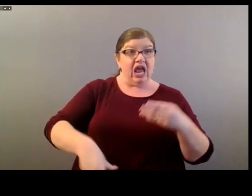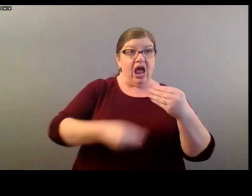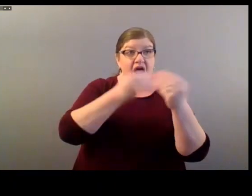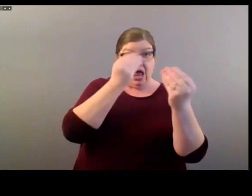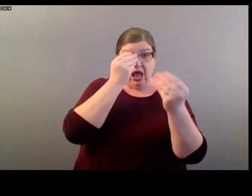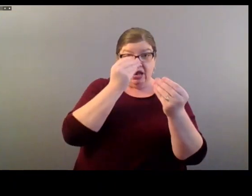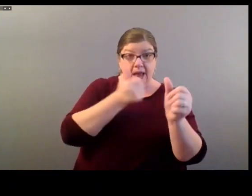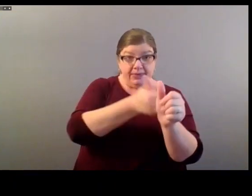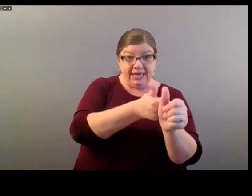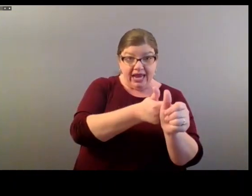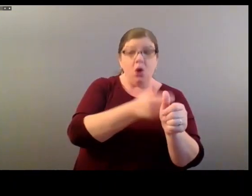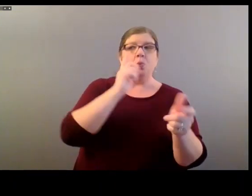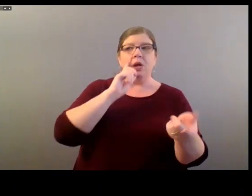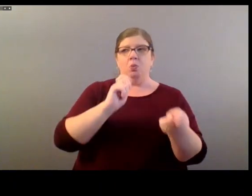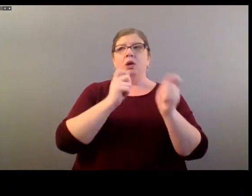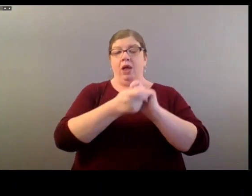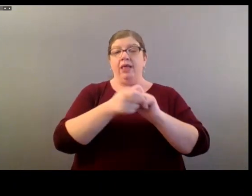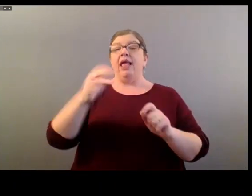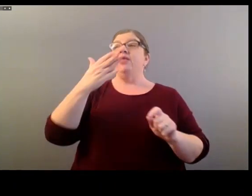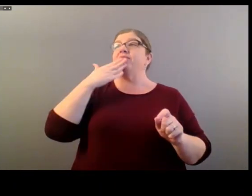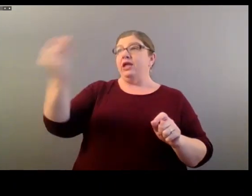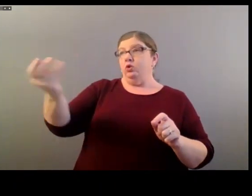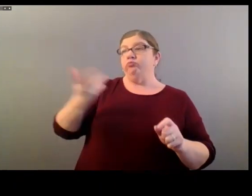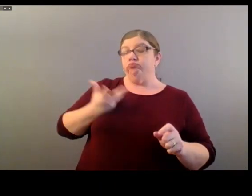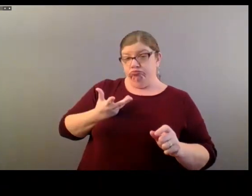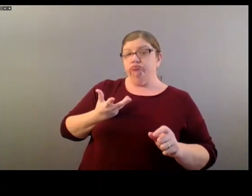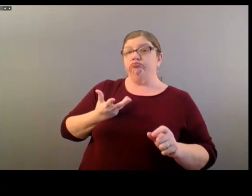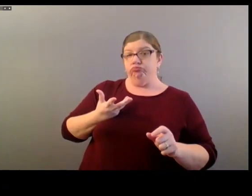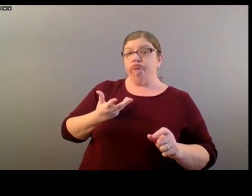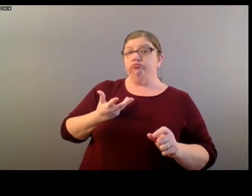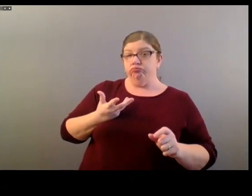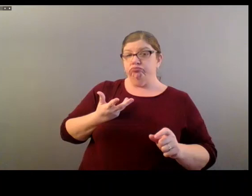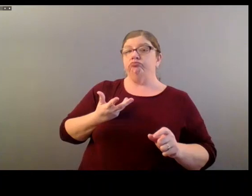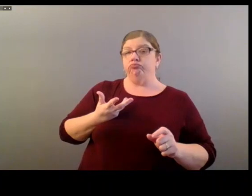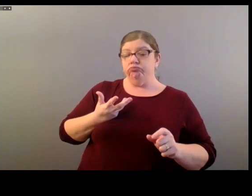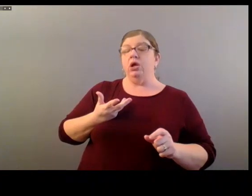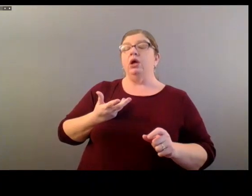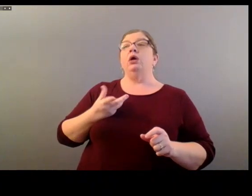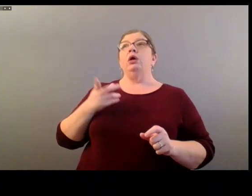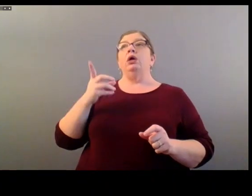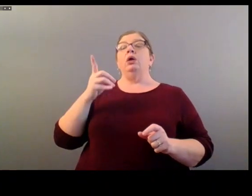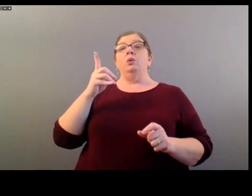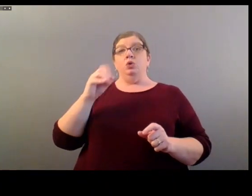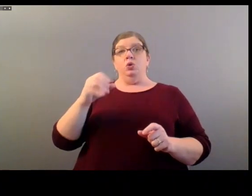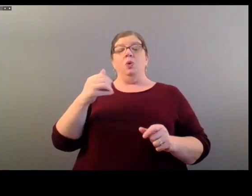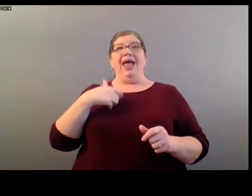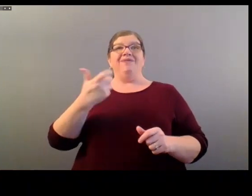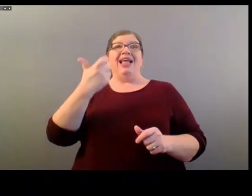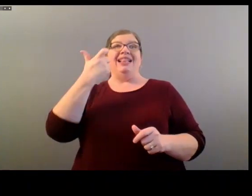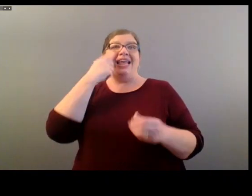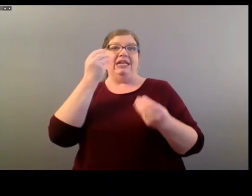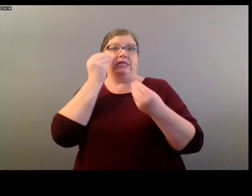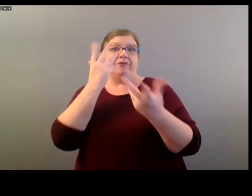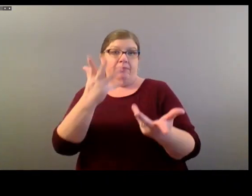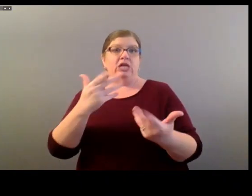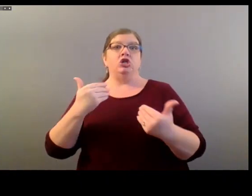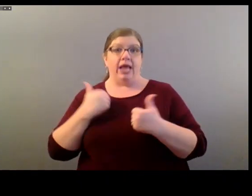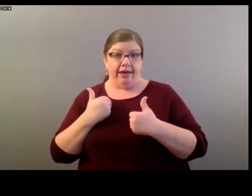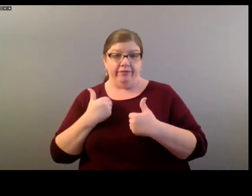that correction. Thanks for drawing our attention to it, but we do have the latest information.